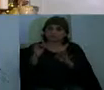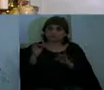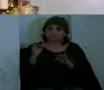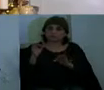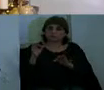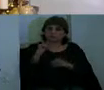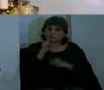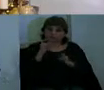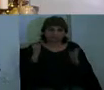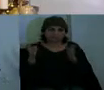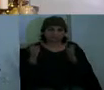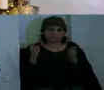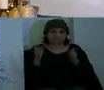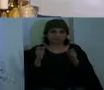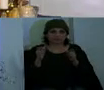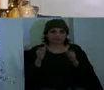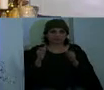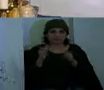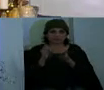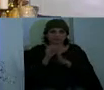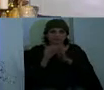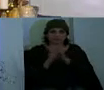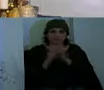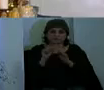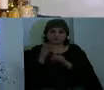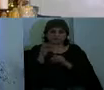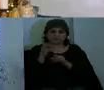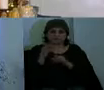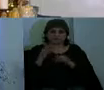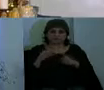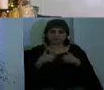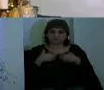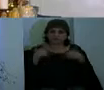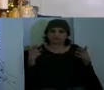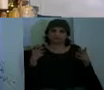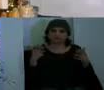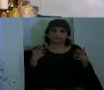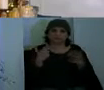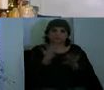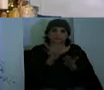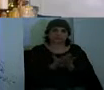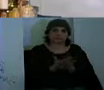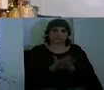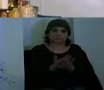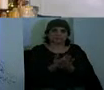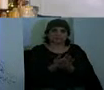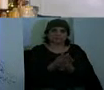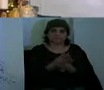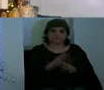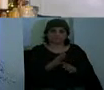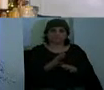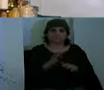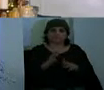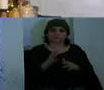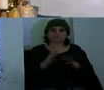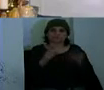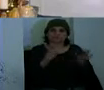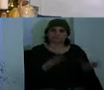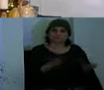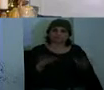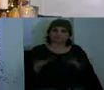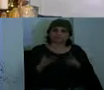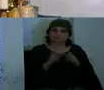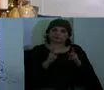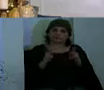deal with in a state of anger. When we arrive at a cool place, let